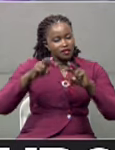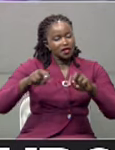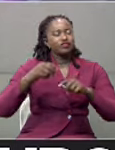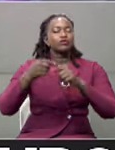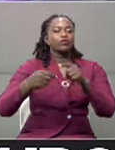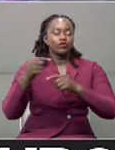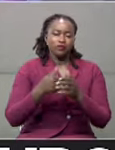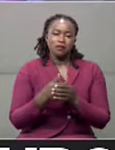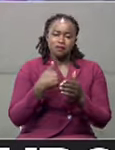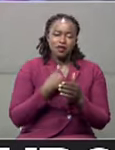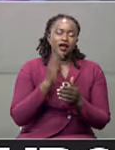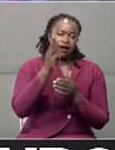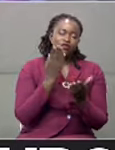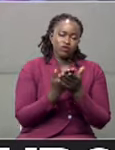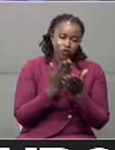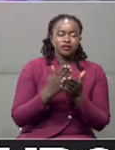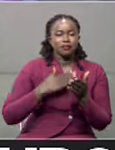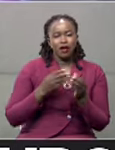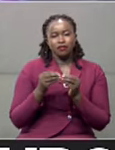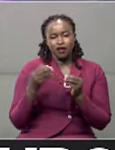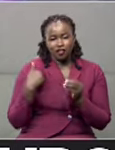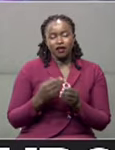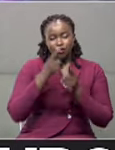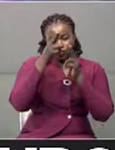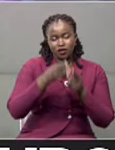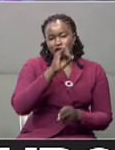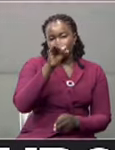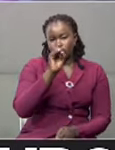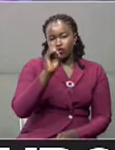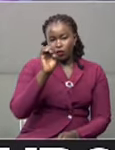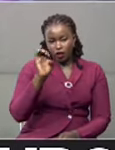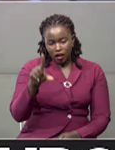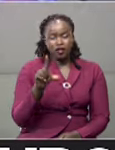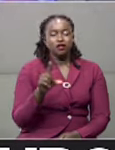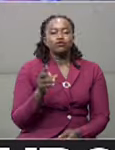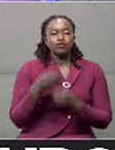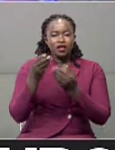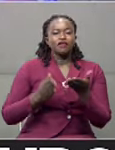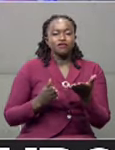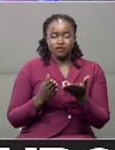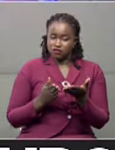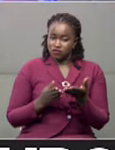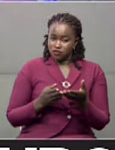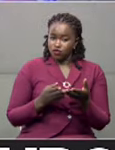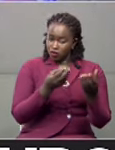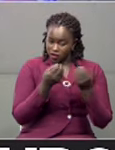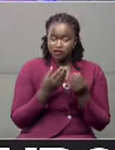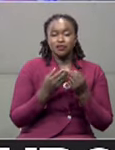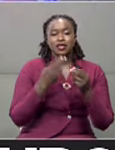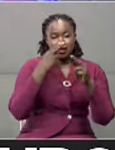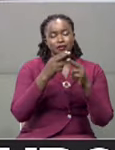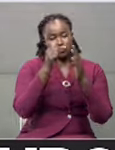So I will request my brother, Honorable Joel Ssenyonyi, to give right Honorable Joel Ssenyonyi to give me the list.